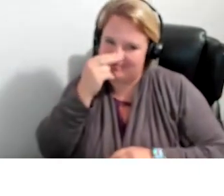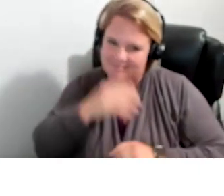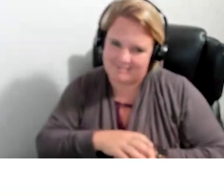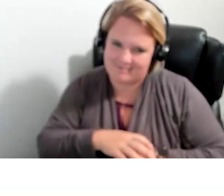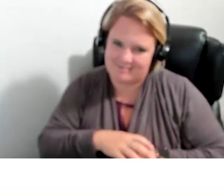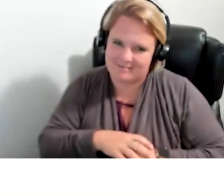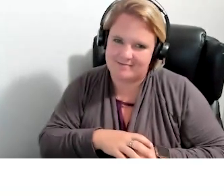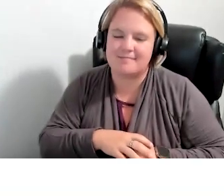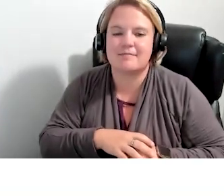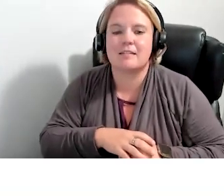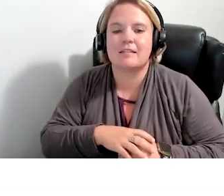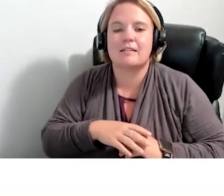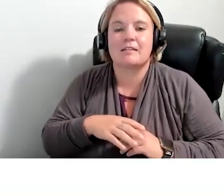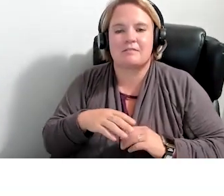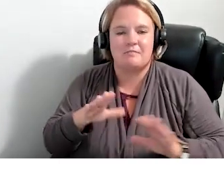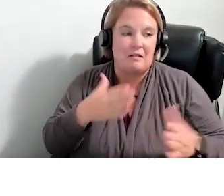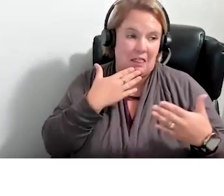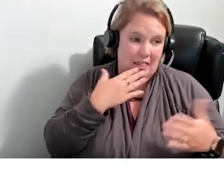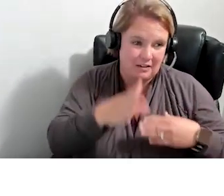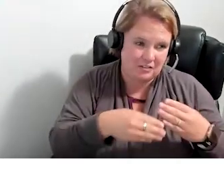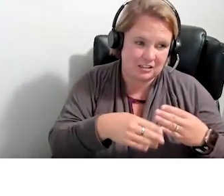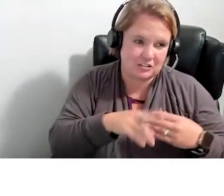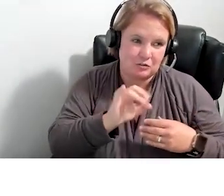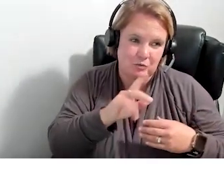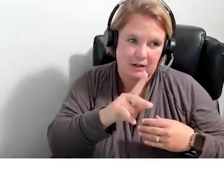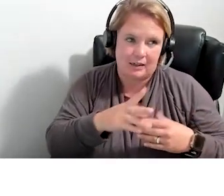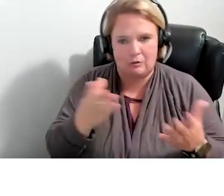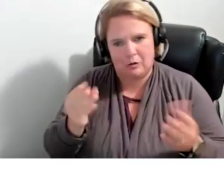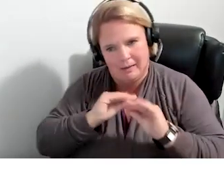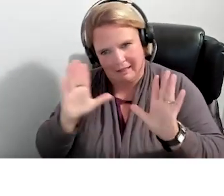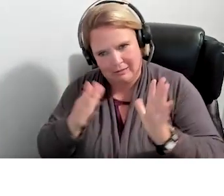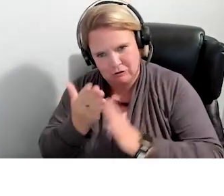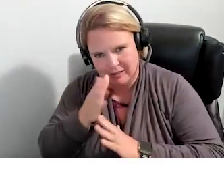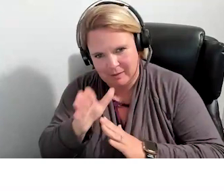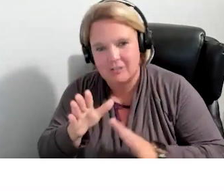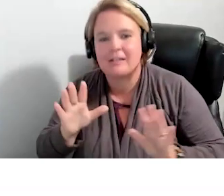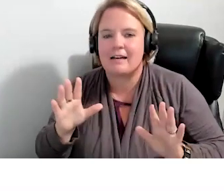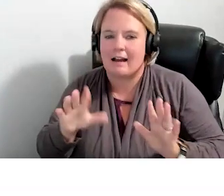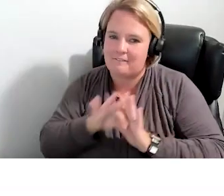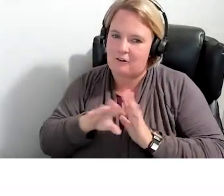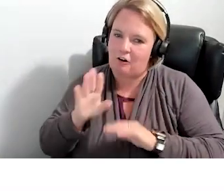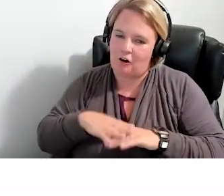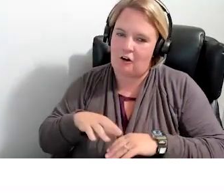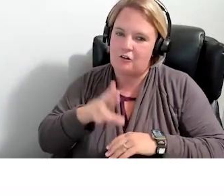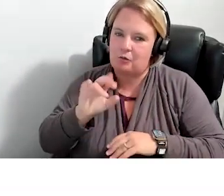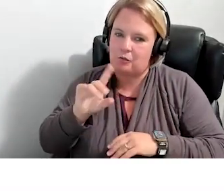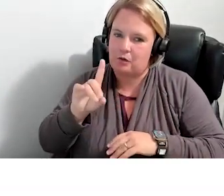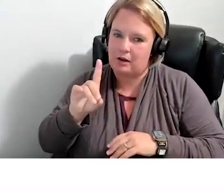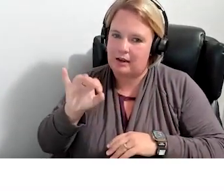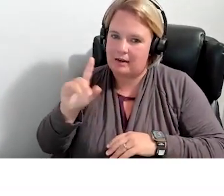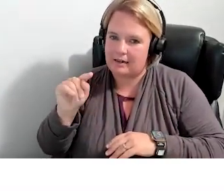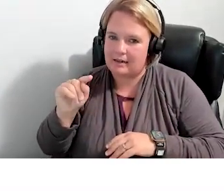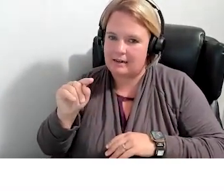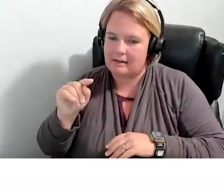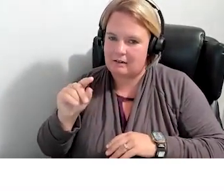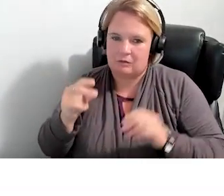All right, so let's go to the last step. Thank you, Rick. And that is, I just wanted to be completely transparent that that's where I found it. I loved it though, because it immediately